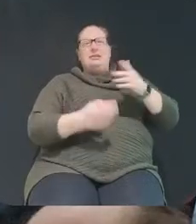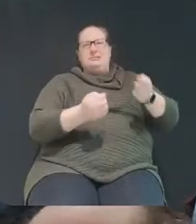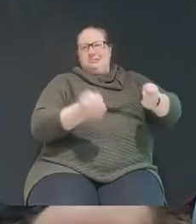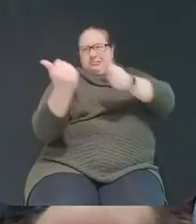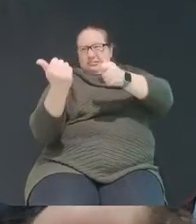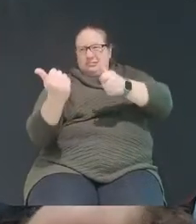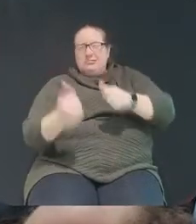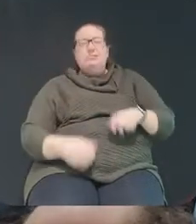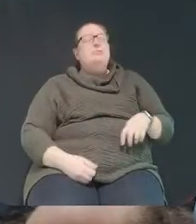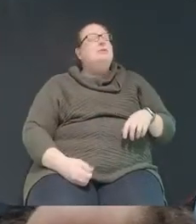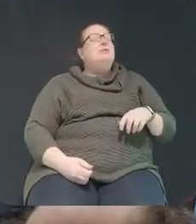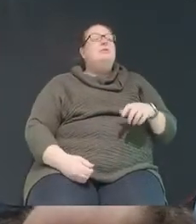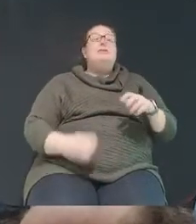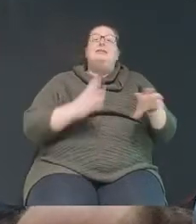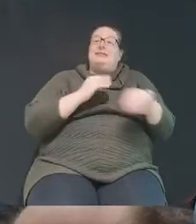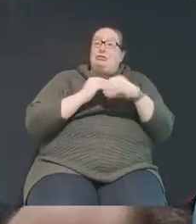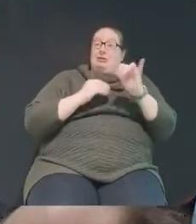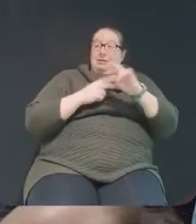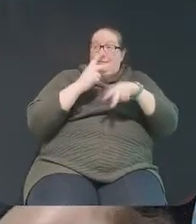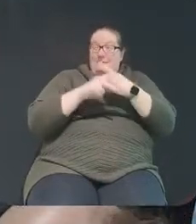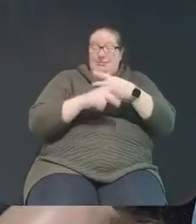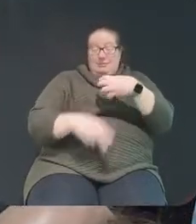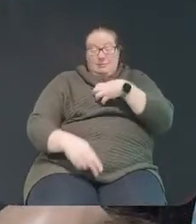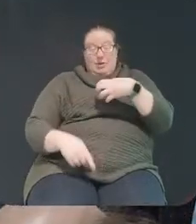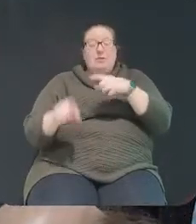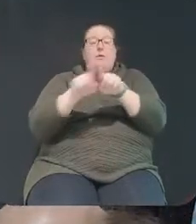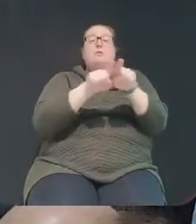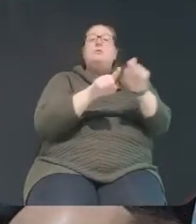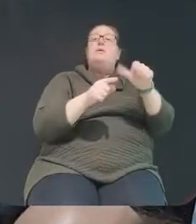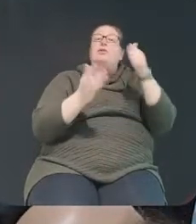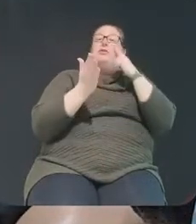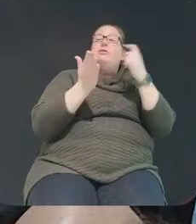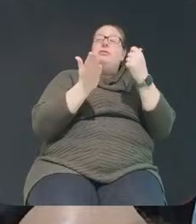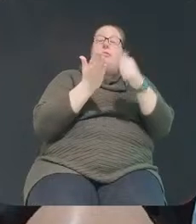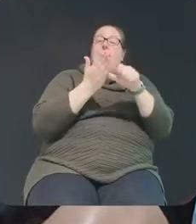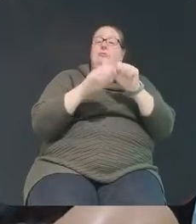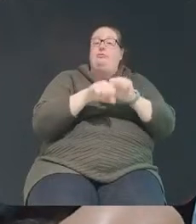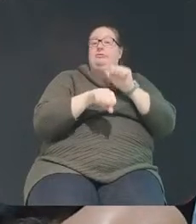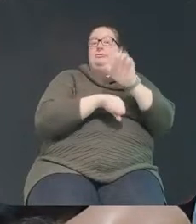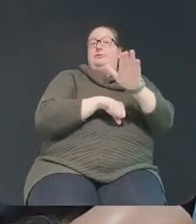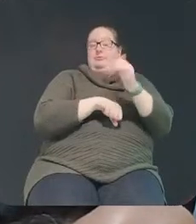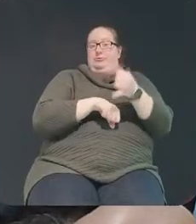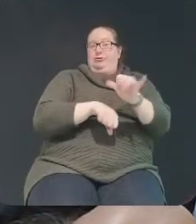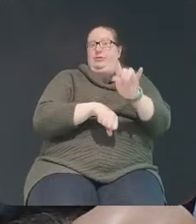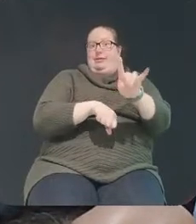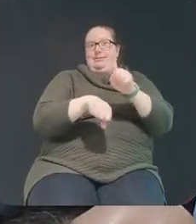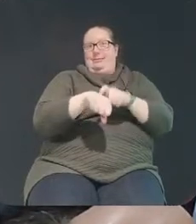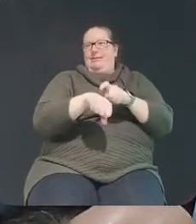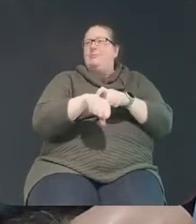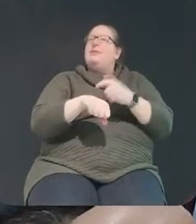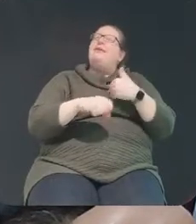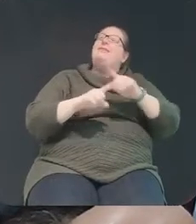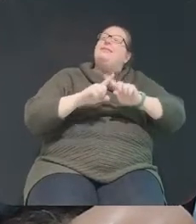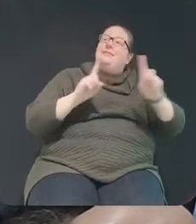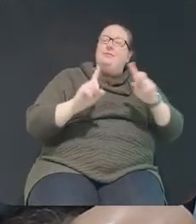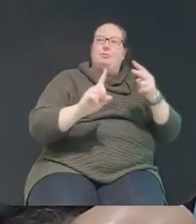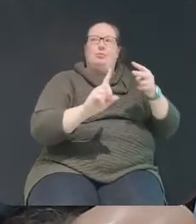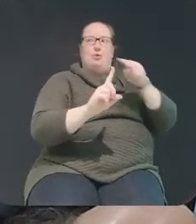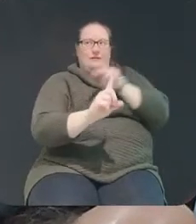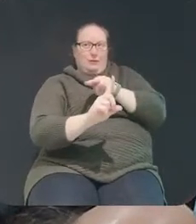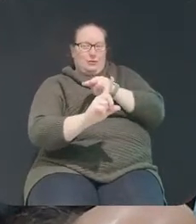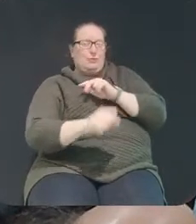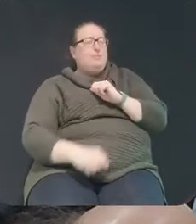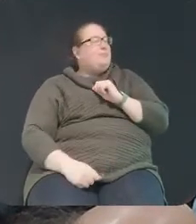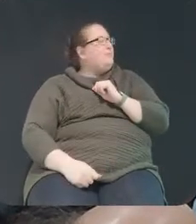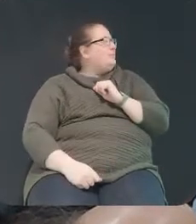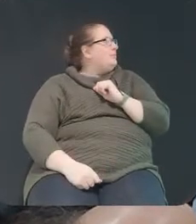to complaints like this, there were also other letters sent to the city during this time that present a different point of view, including some